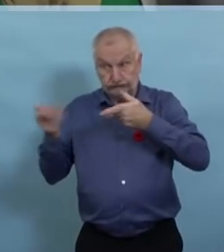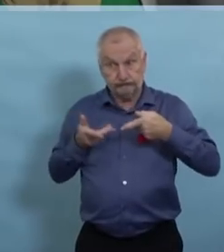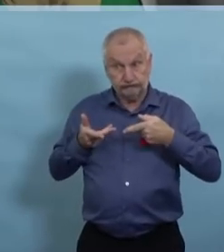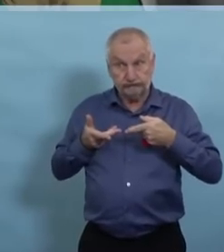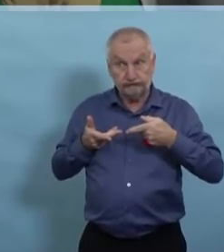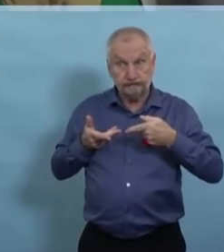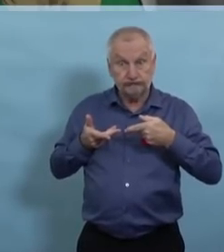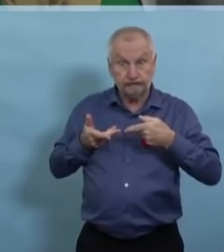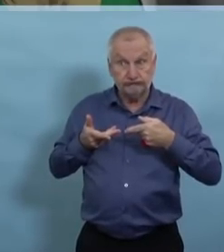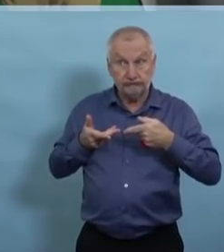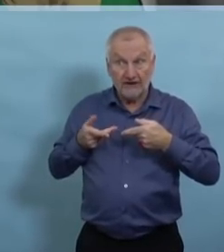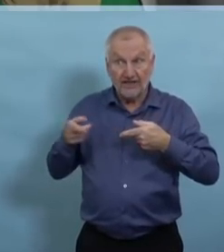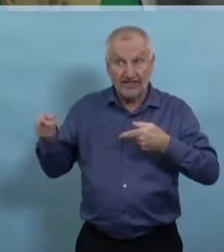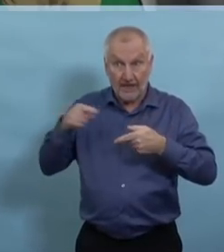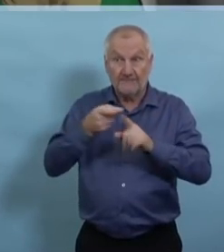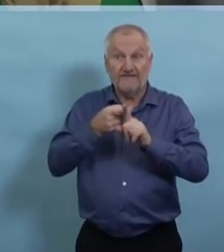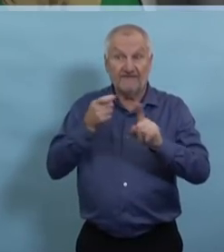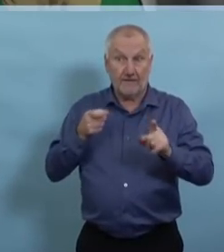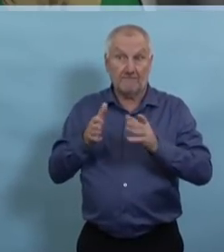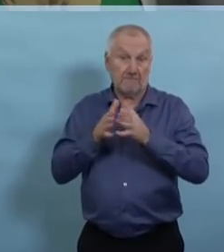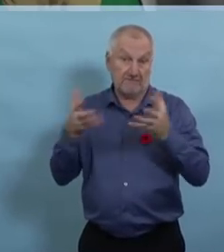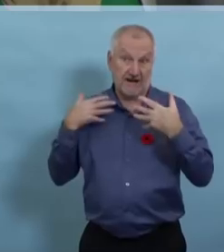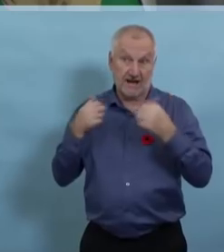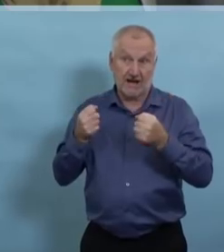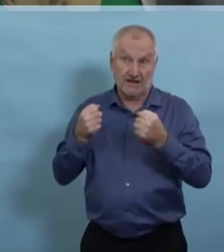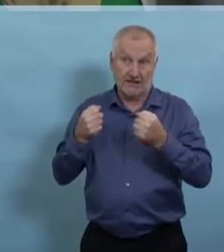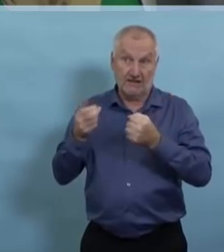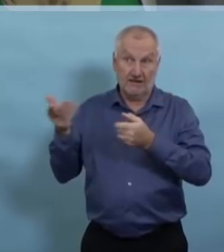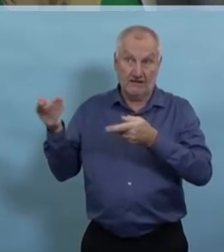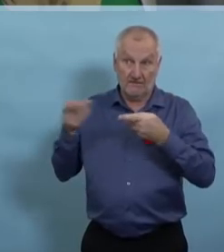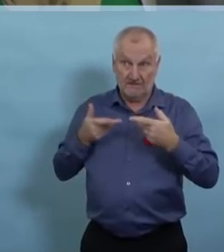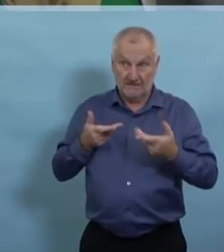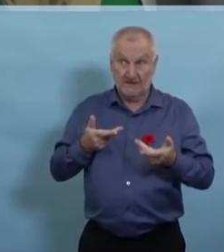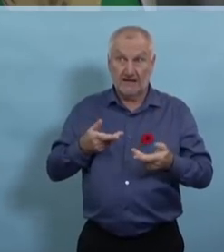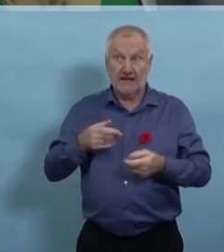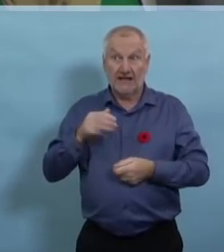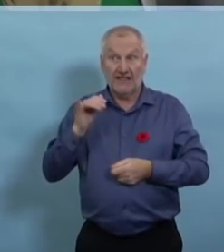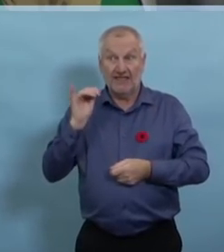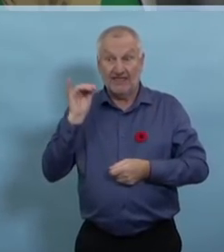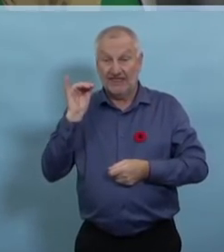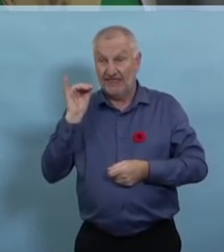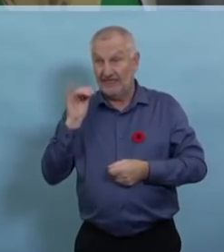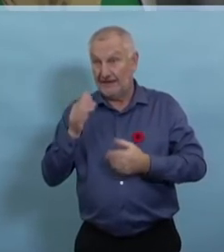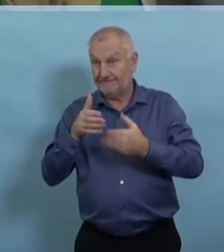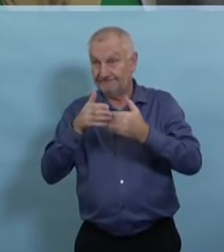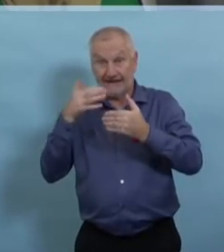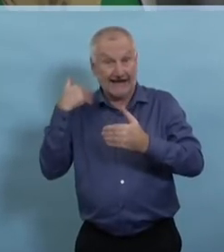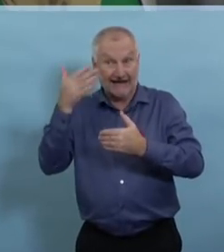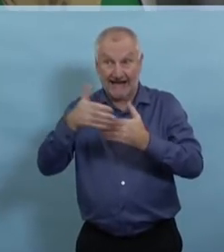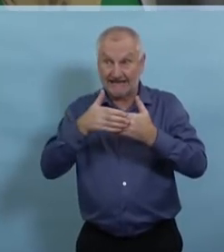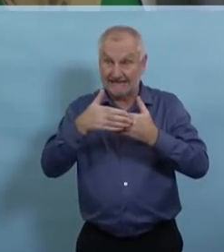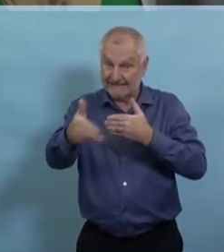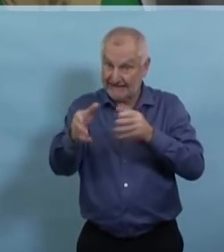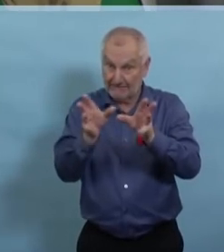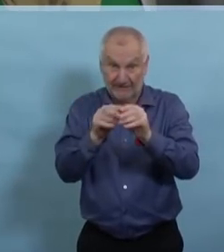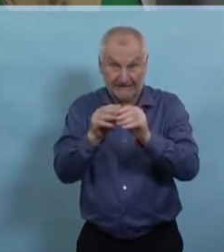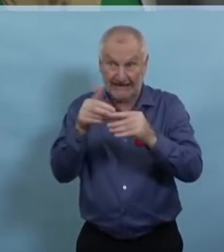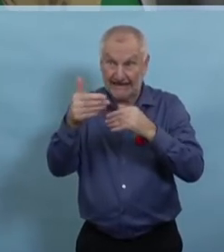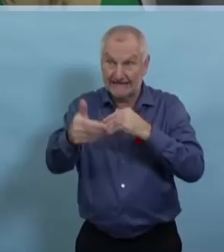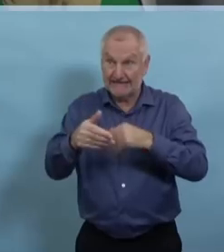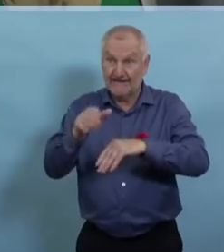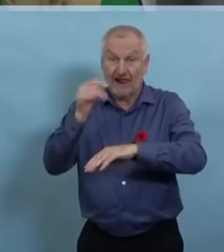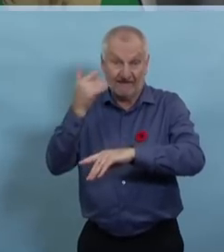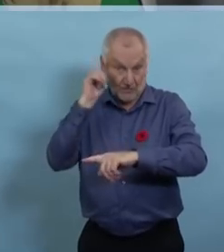you might want to direct to public health or Dr. Rusin when the next media availability is for him, which I think is actually this